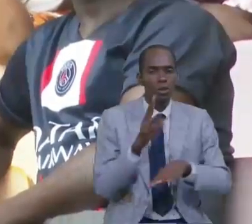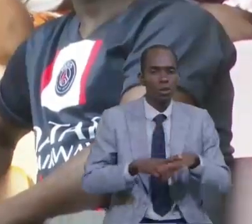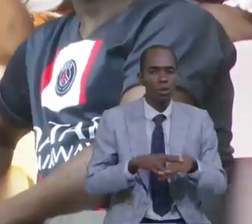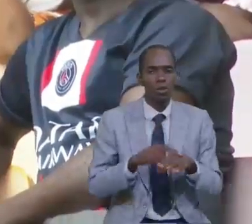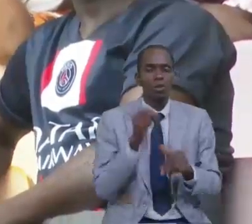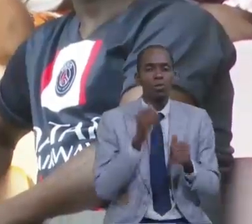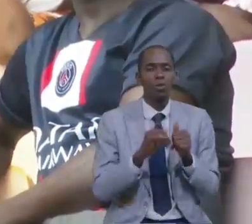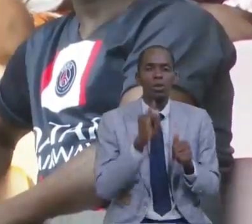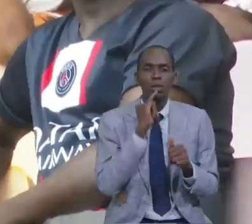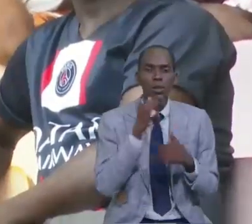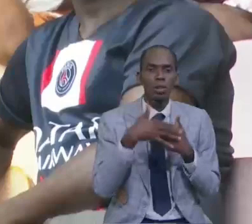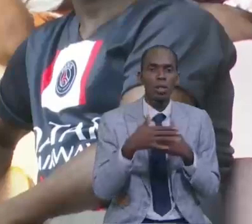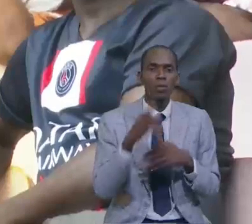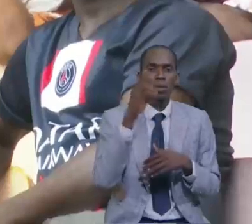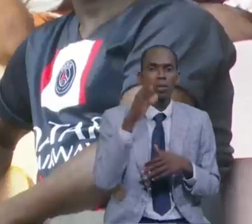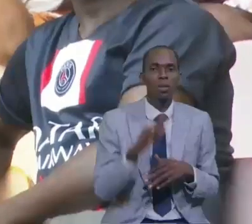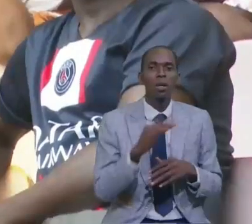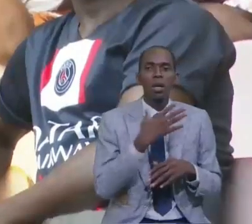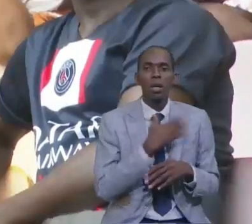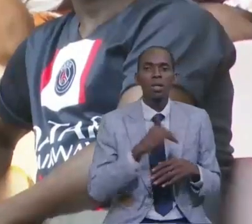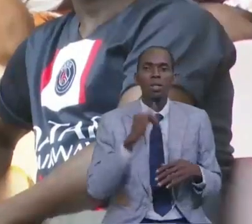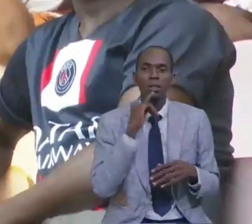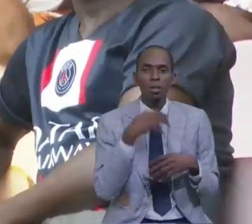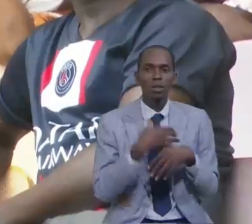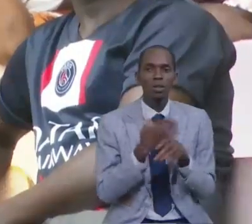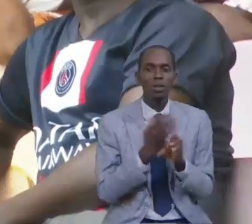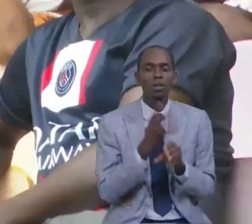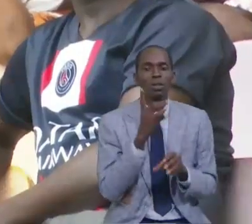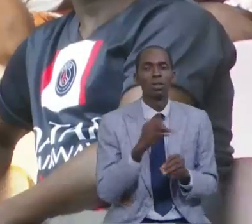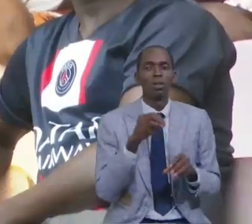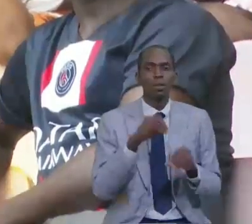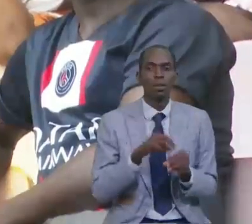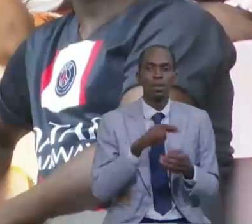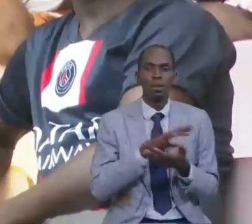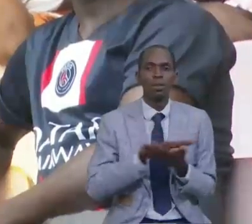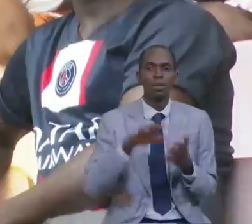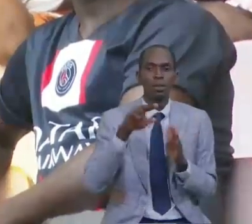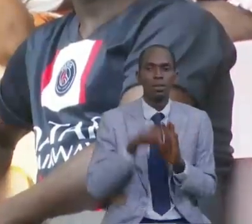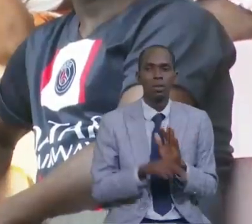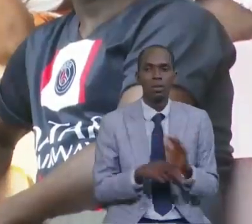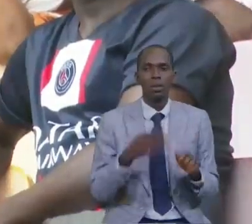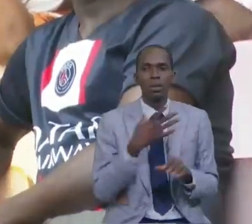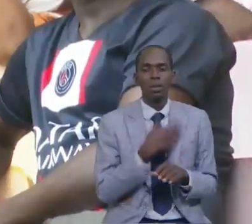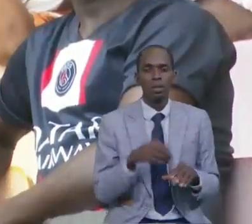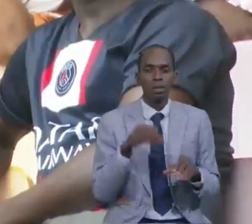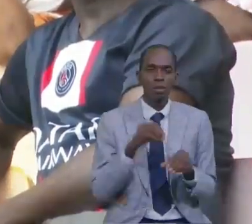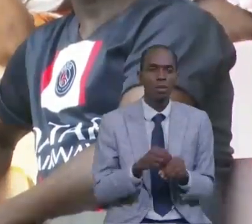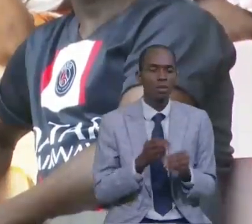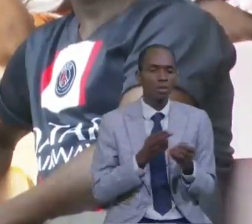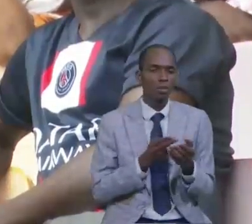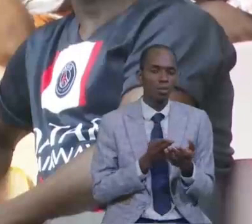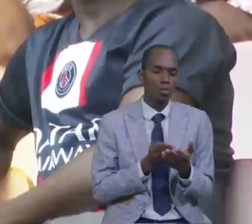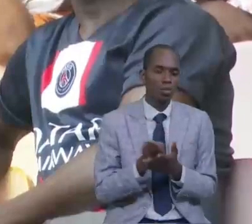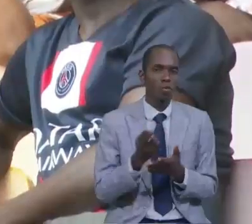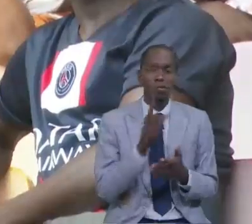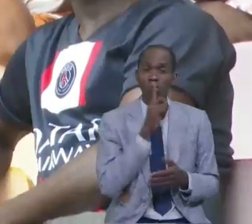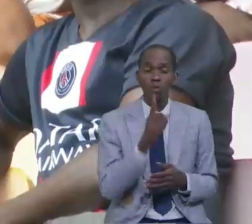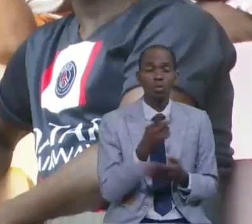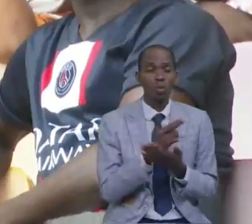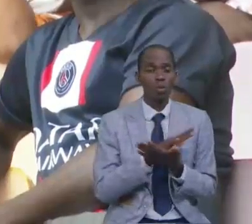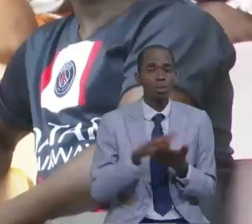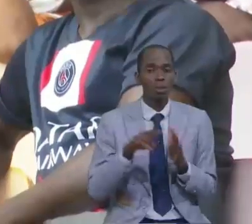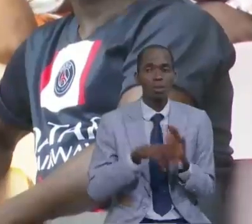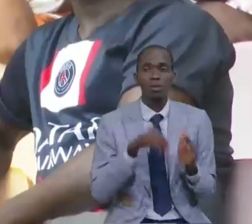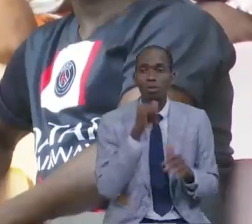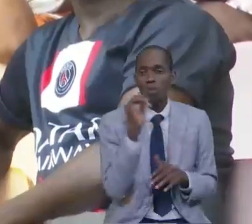true holiness. Not fake holiness. Not just word of mouth holiness. And then he